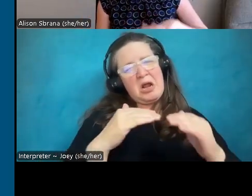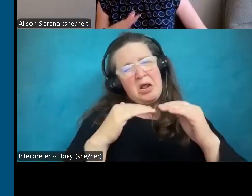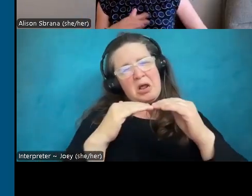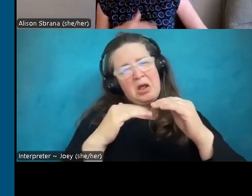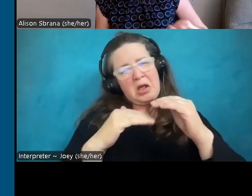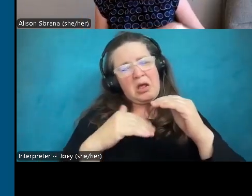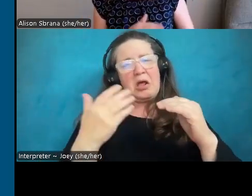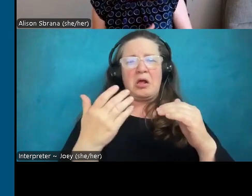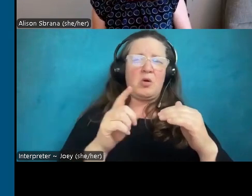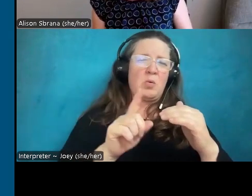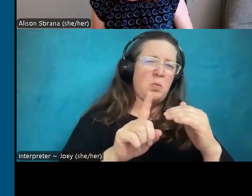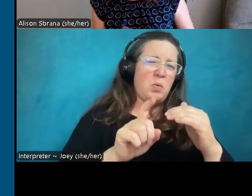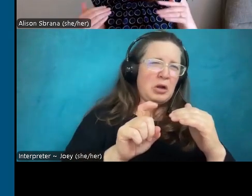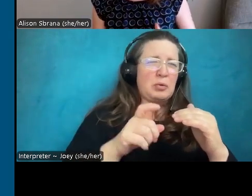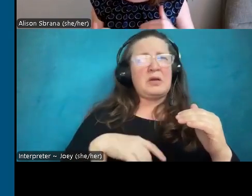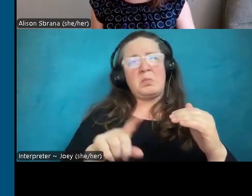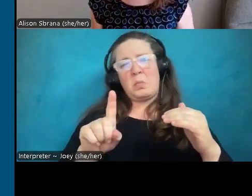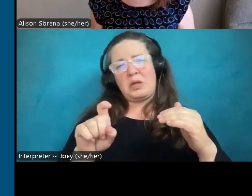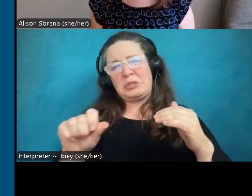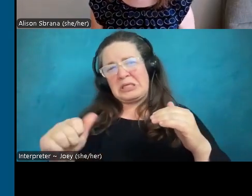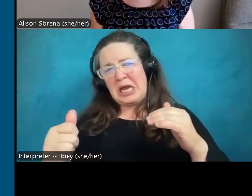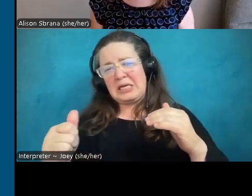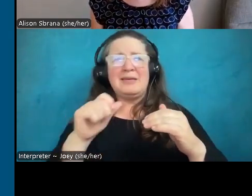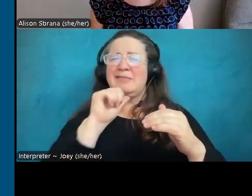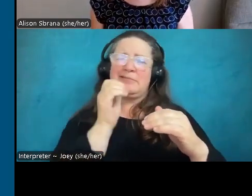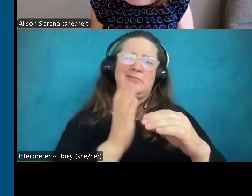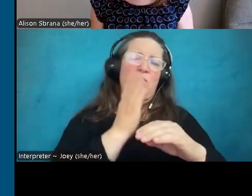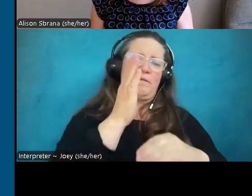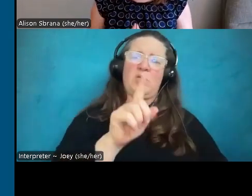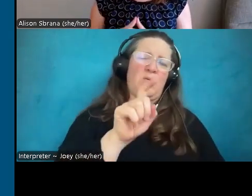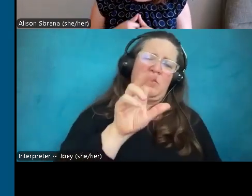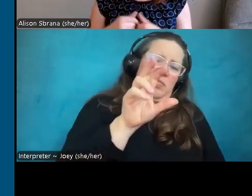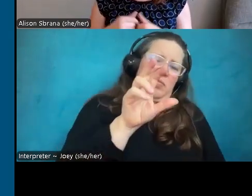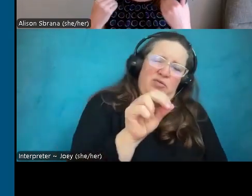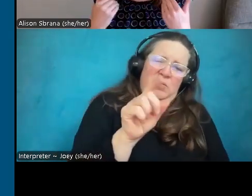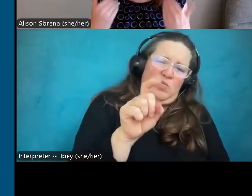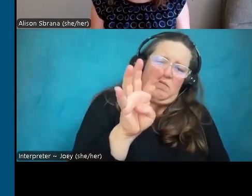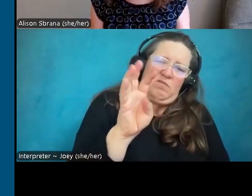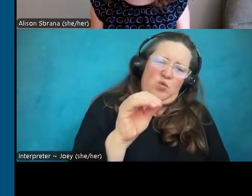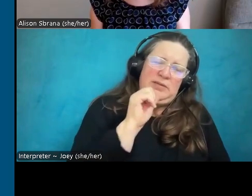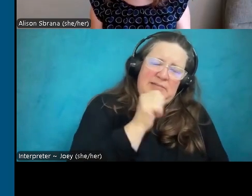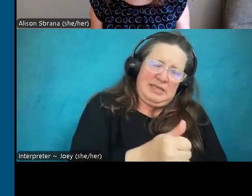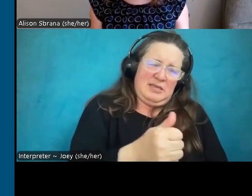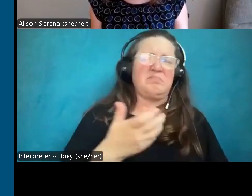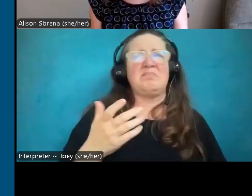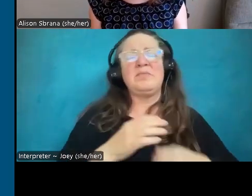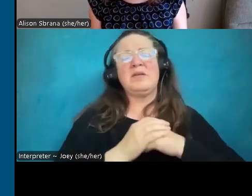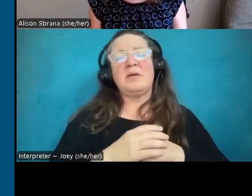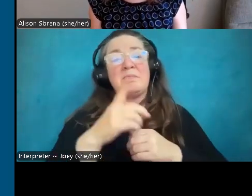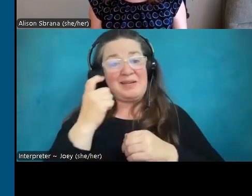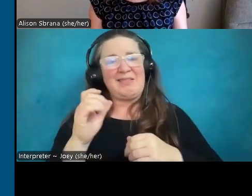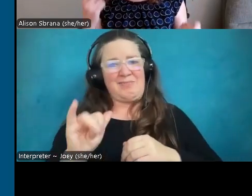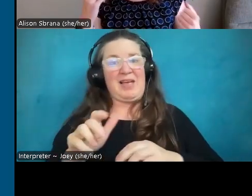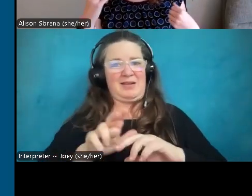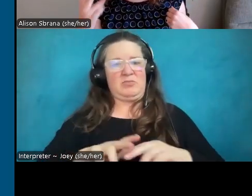averaged like 100, 110 because I was seated in that sports wheelchair. That's what allowed me to participate in